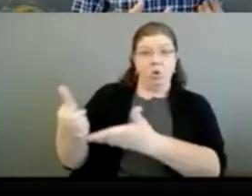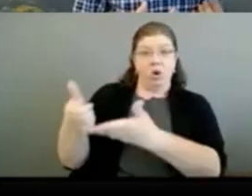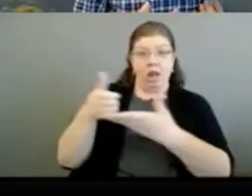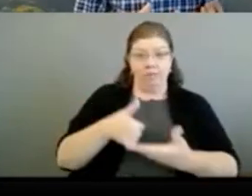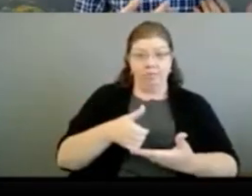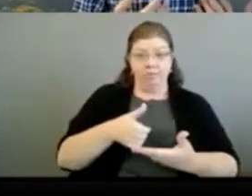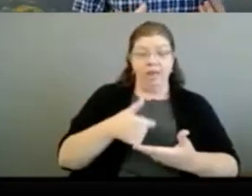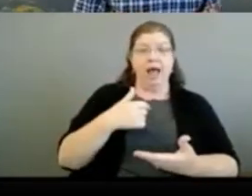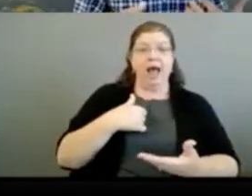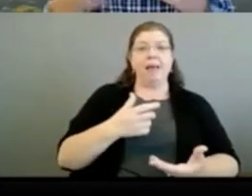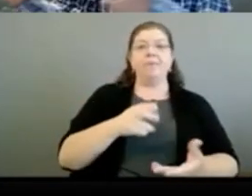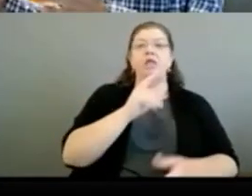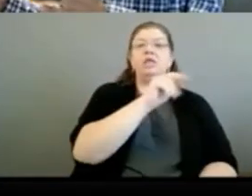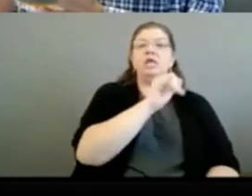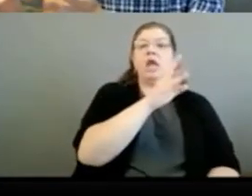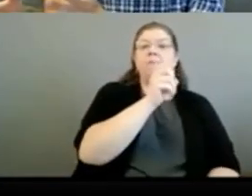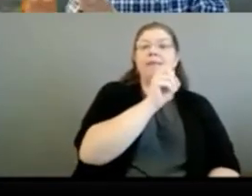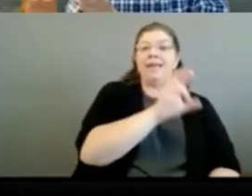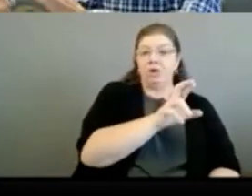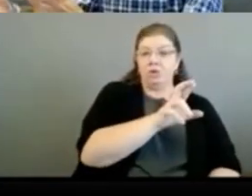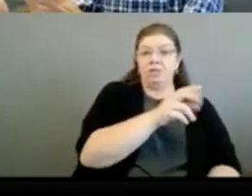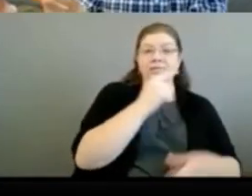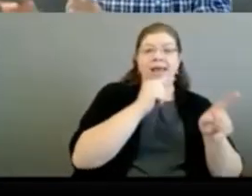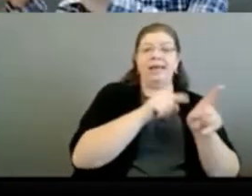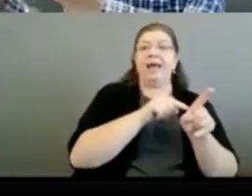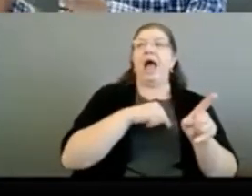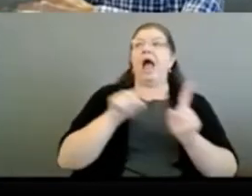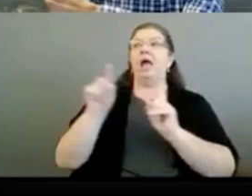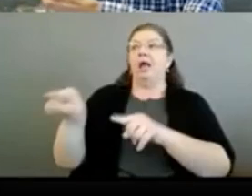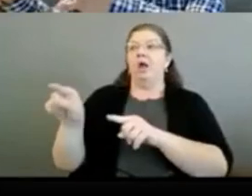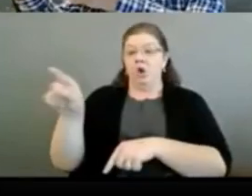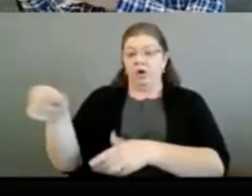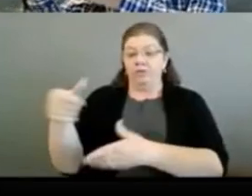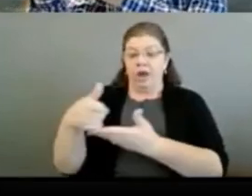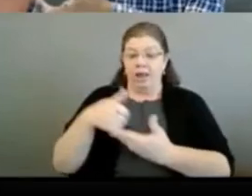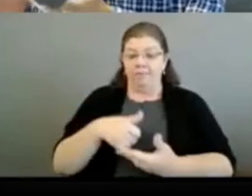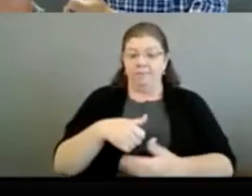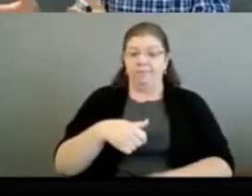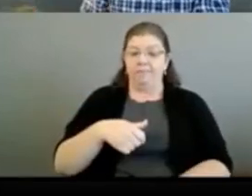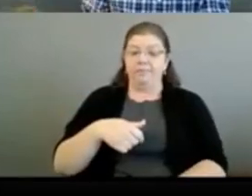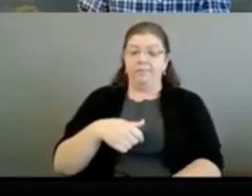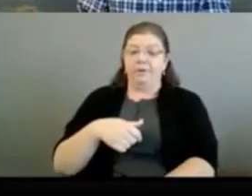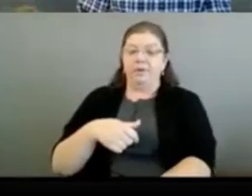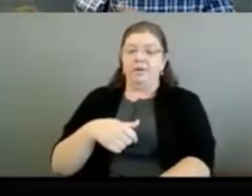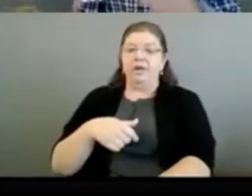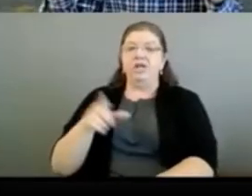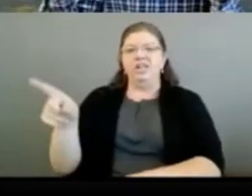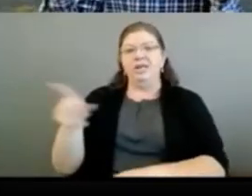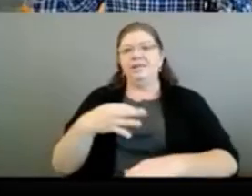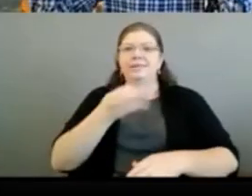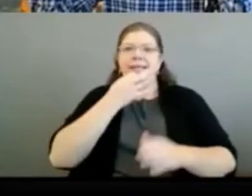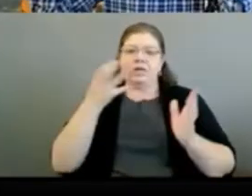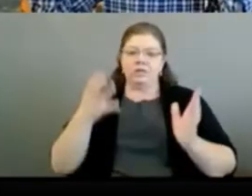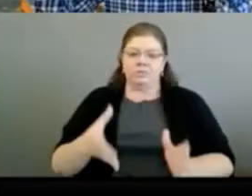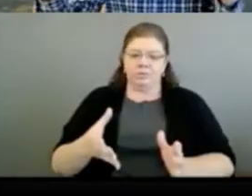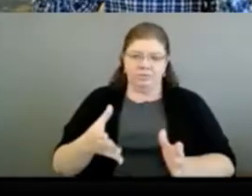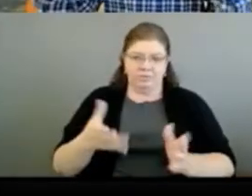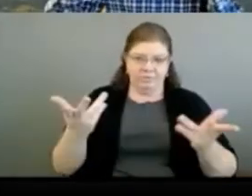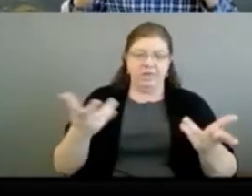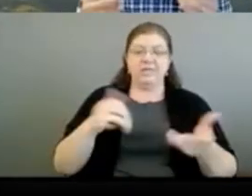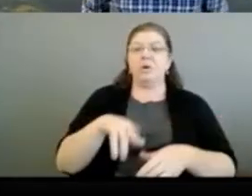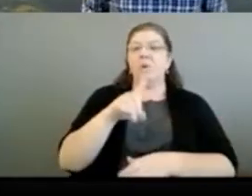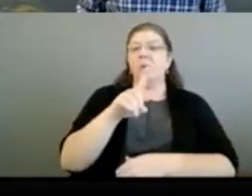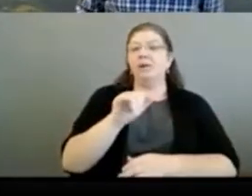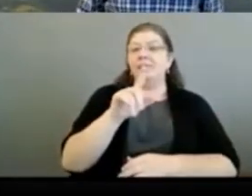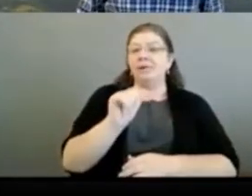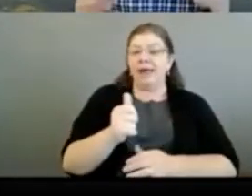be the nominator in saying Xian is someone I go to for help. Xian is an expert in this case. And so this data is